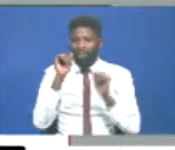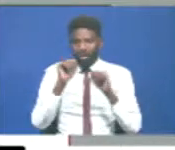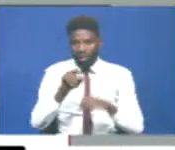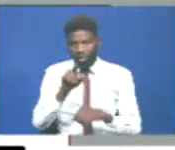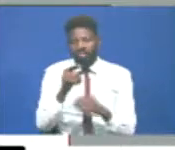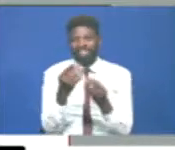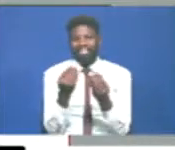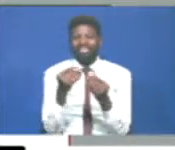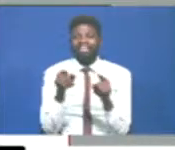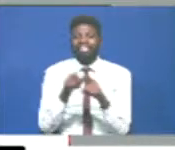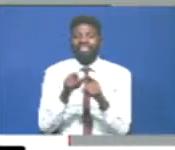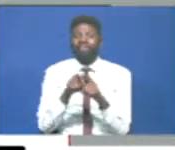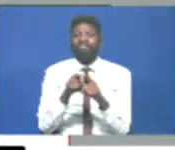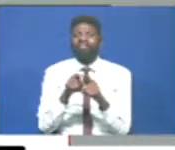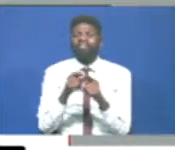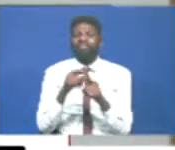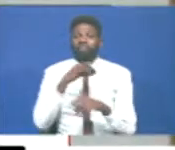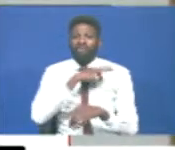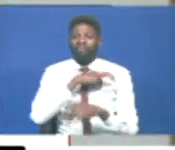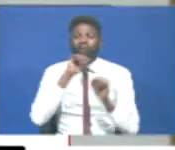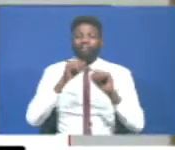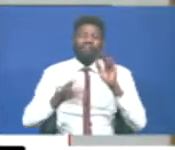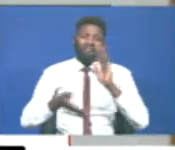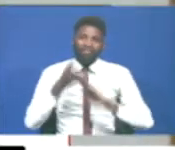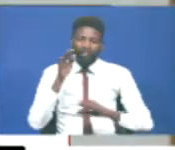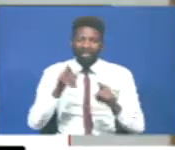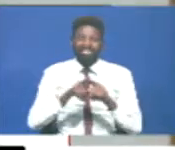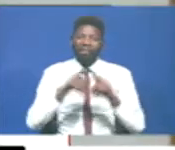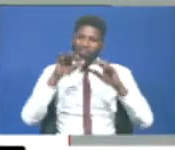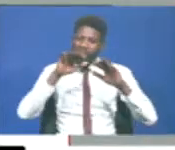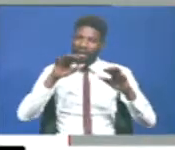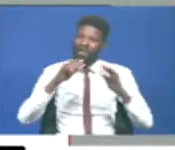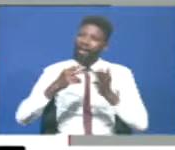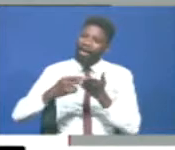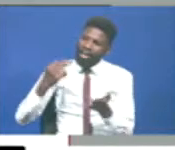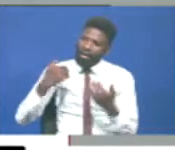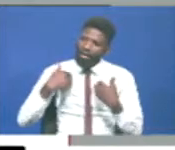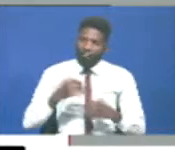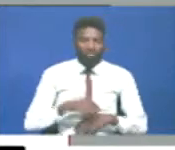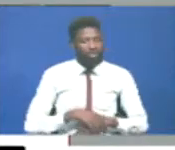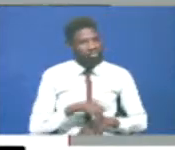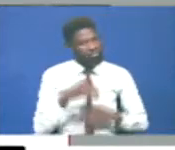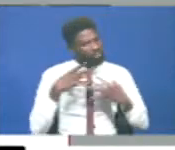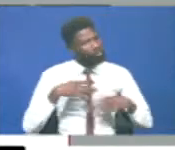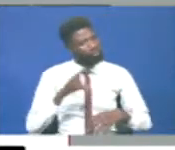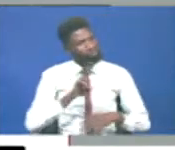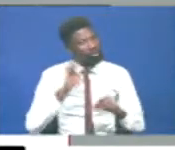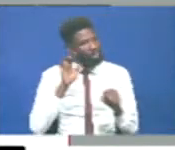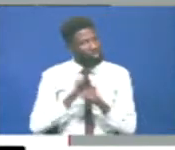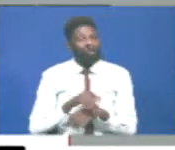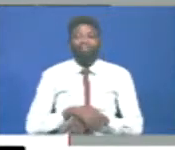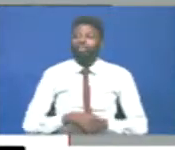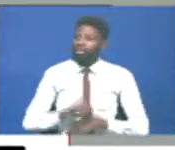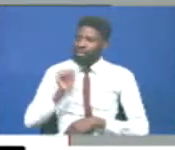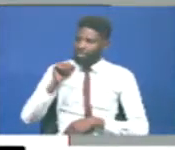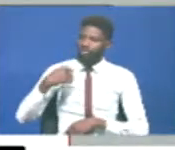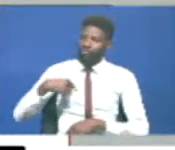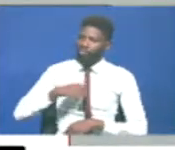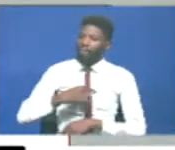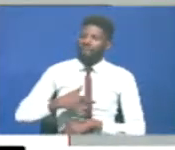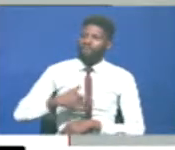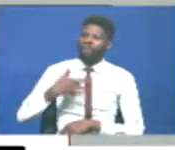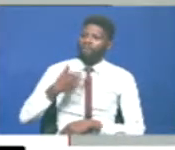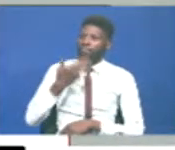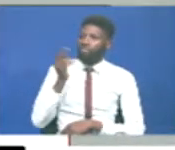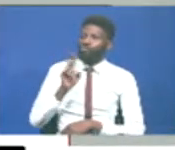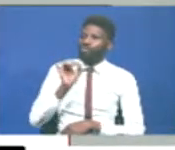Product is standardized, and of course, it's a mass market. It's a consumer product. So that's when we said, okay, let's go with this feasibility study, and then went